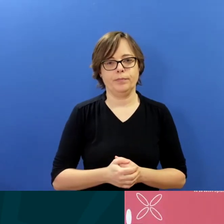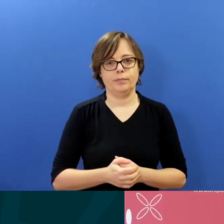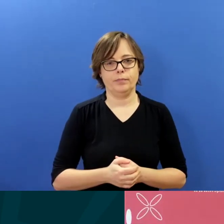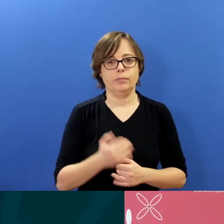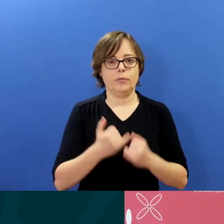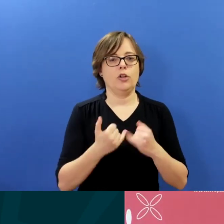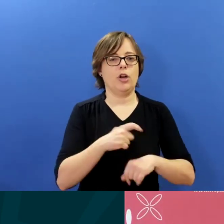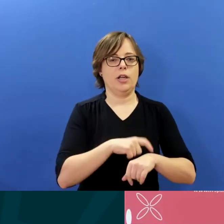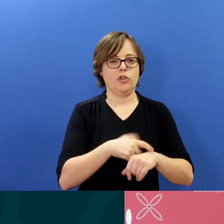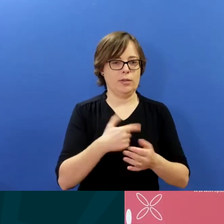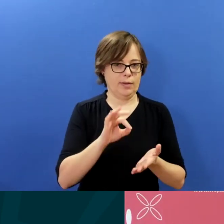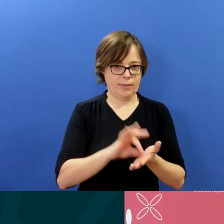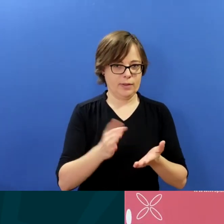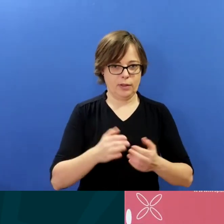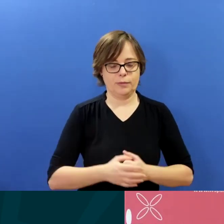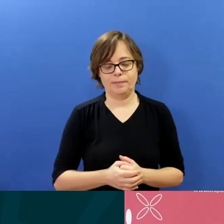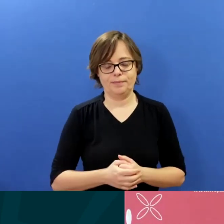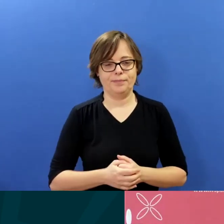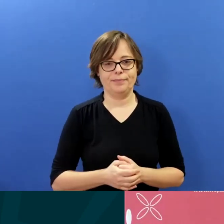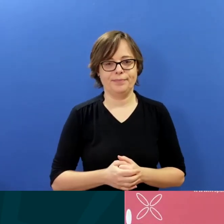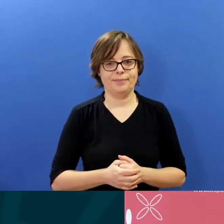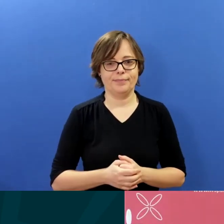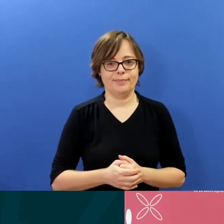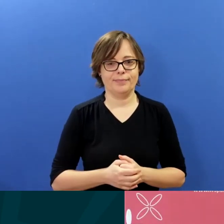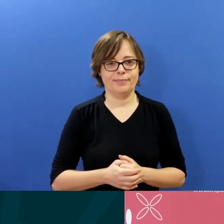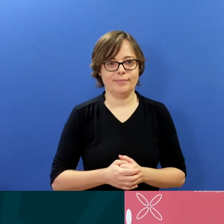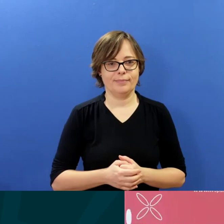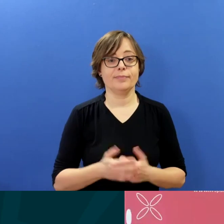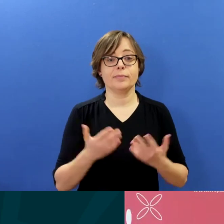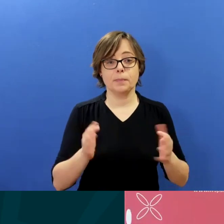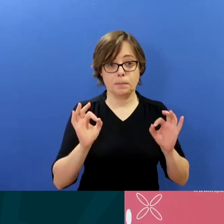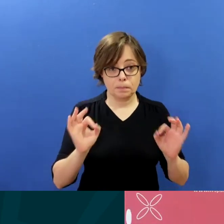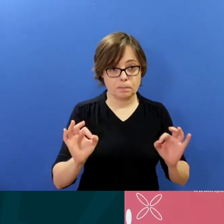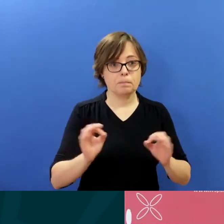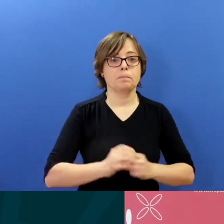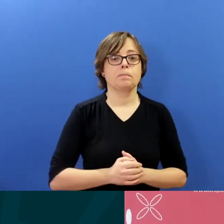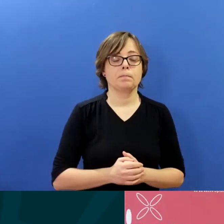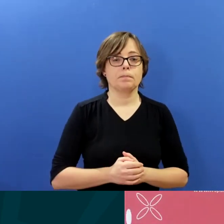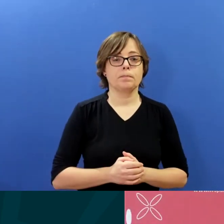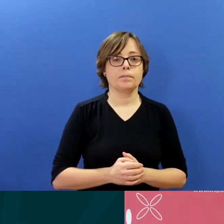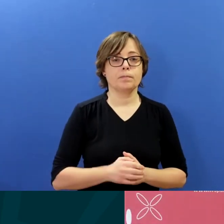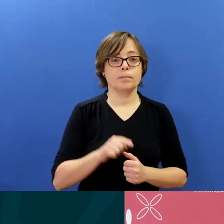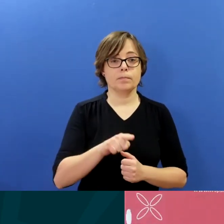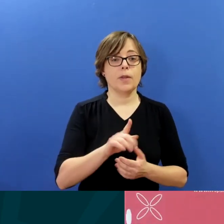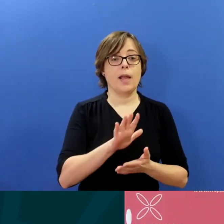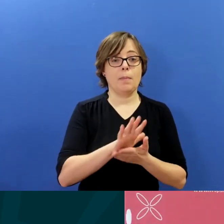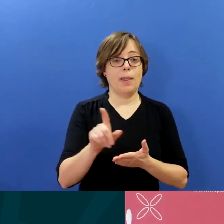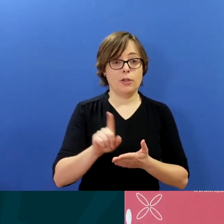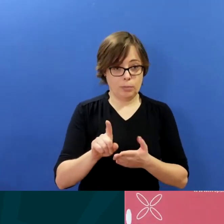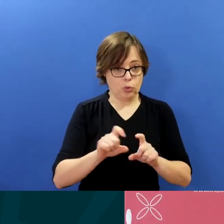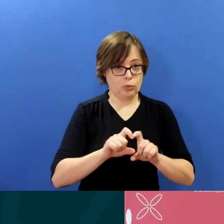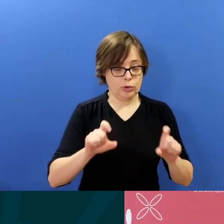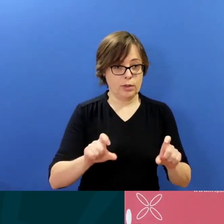chat if there is no time to answer certain questions. So all the questions will be answered, some of them in the chat after